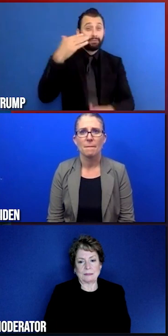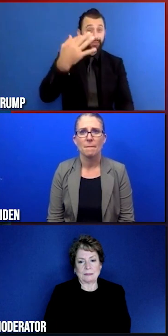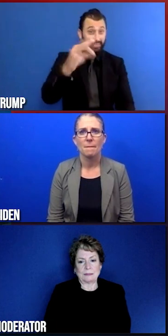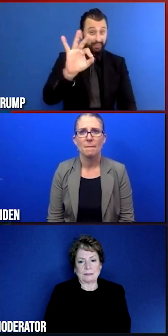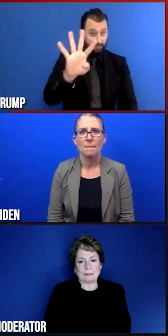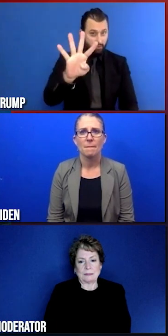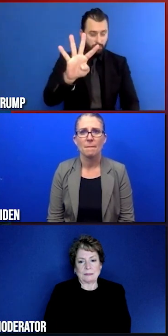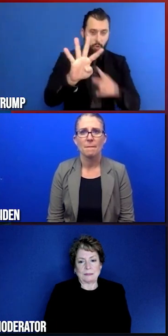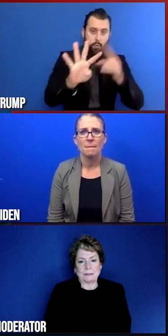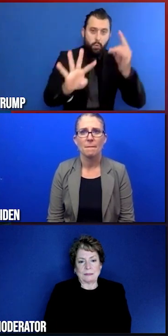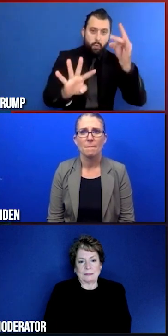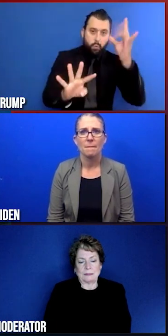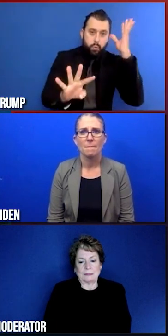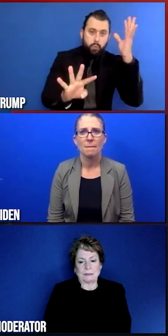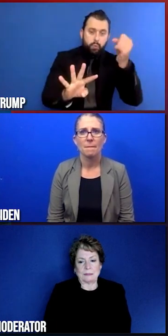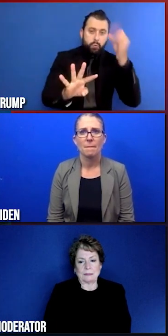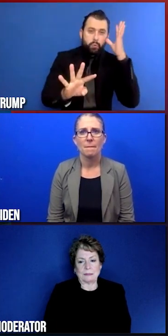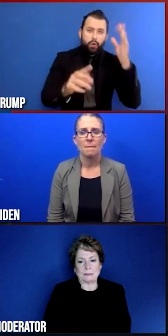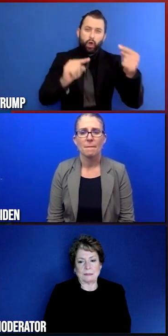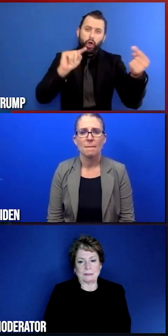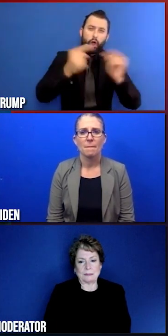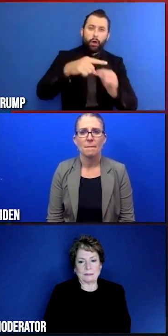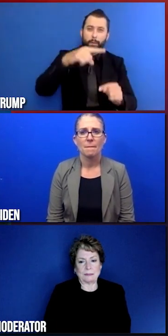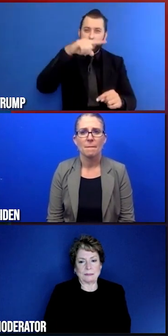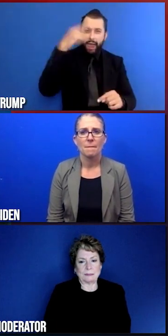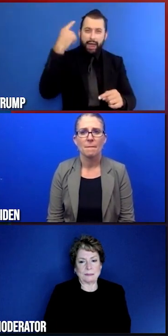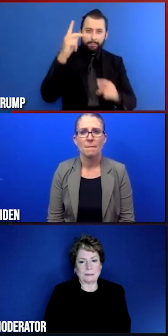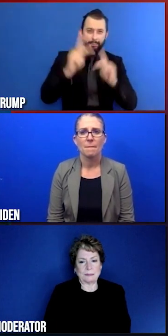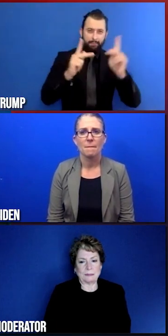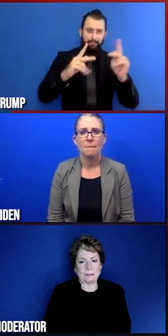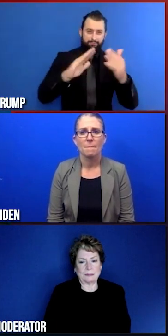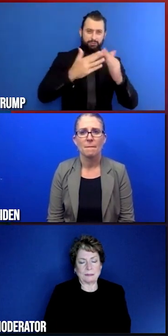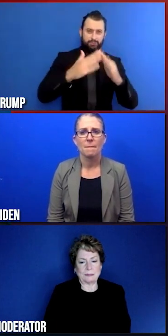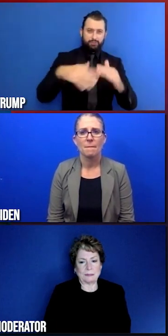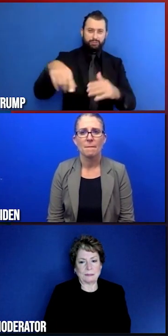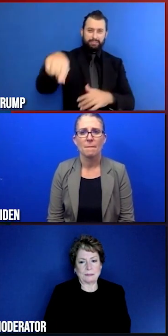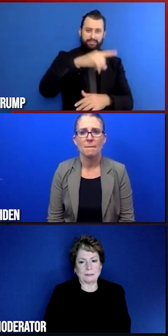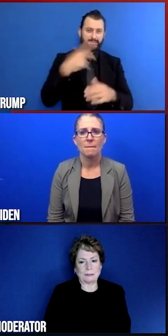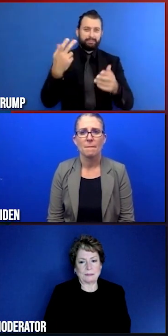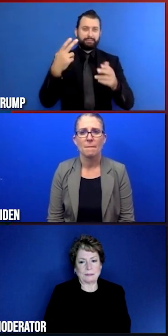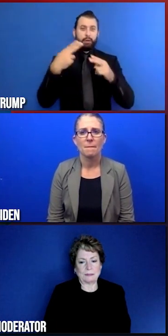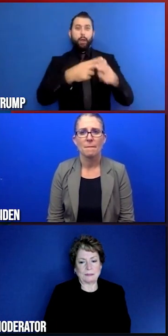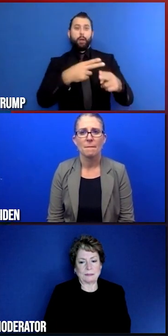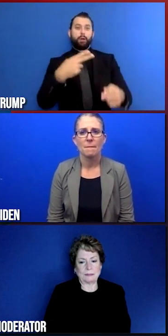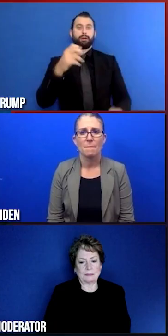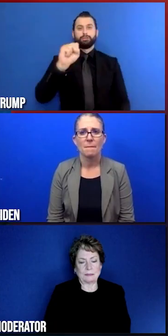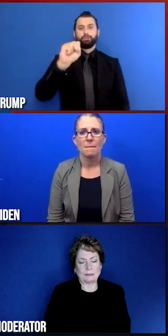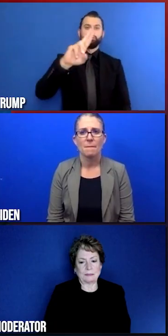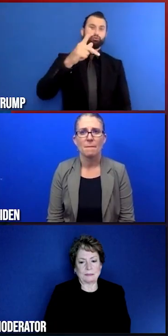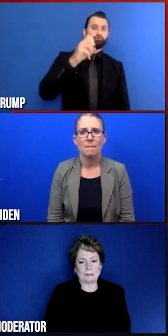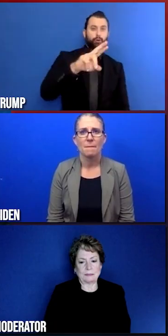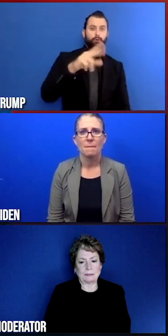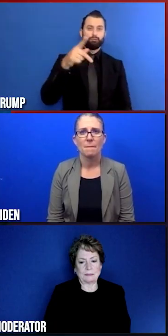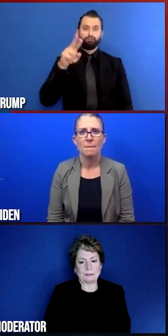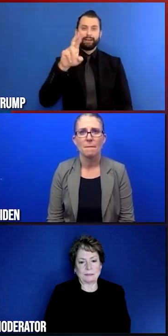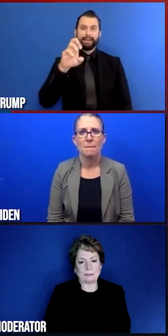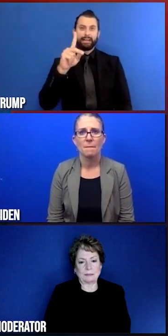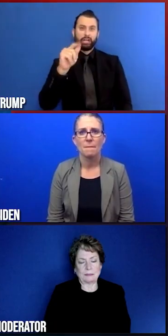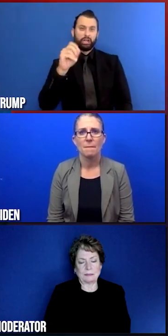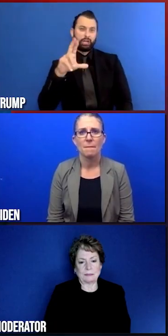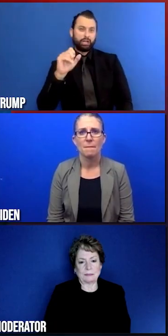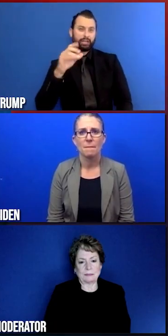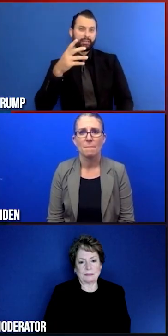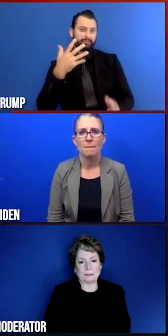super predators. And he said that. He said it, super predators. And they have never lived that down.